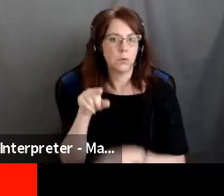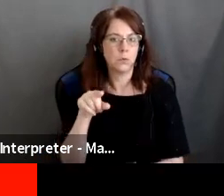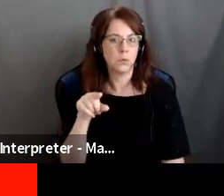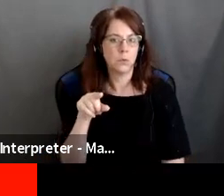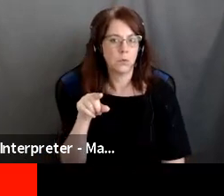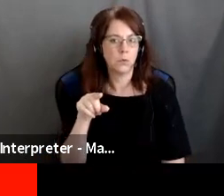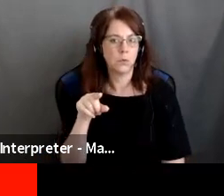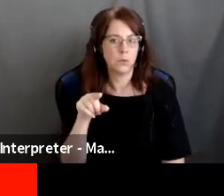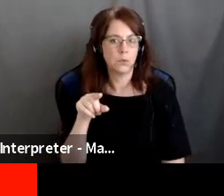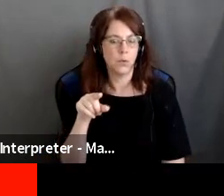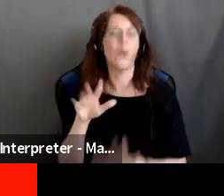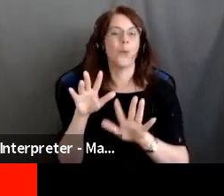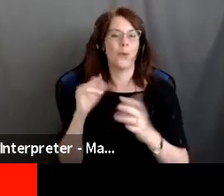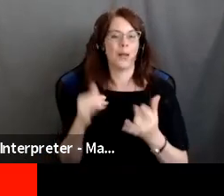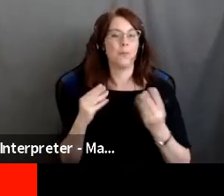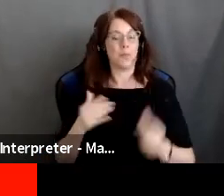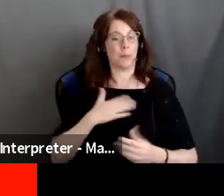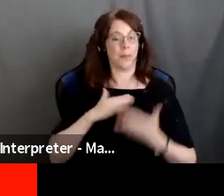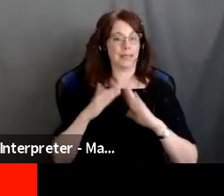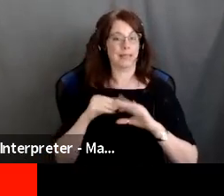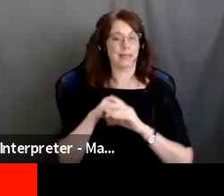in my city in Atlanta,